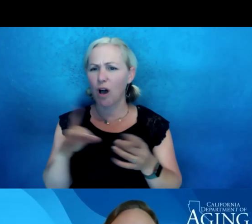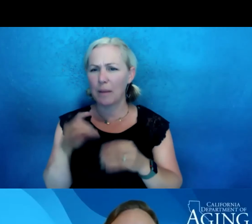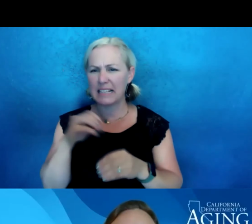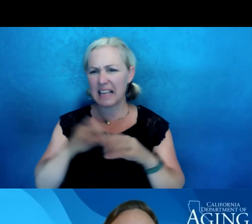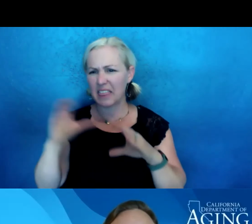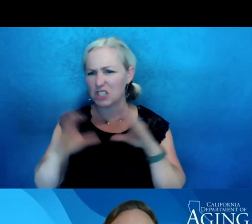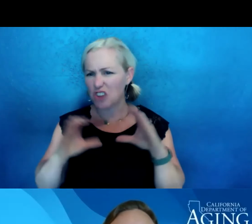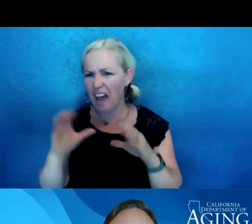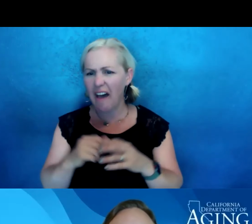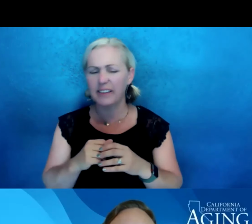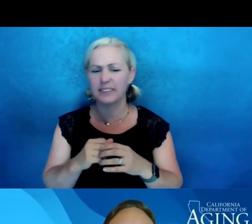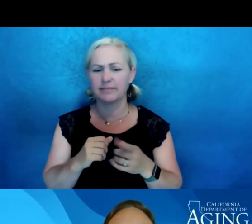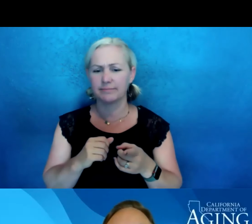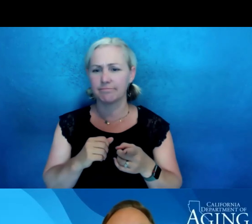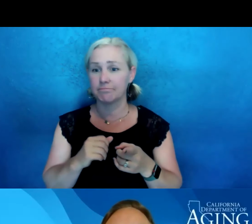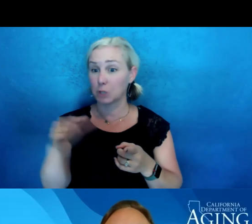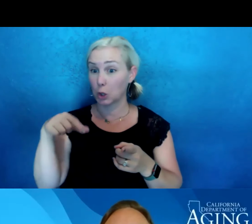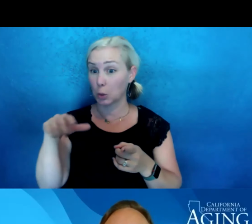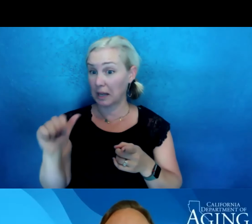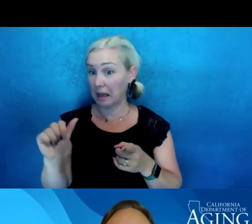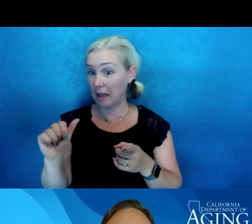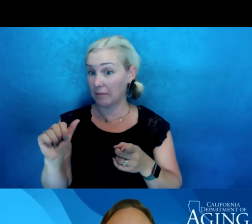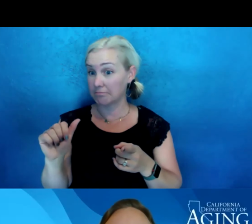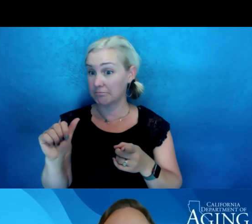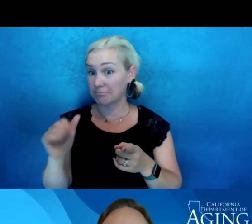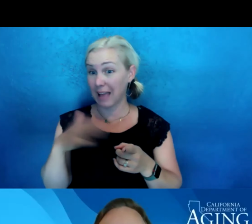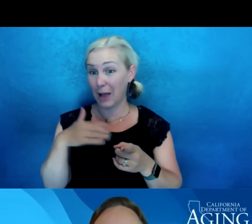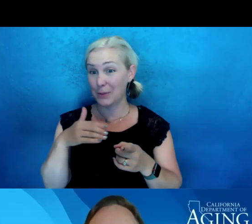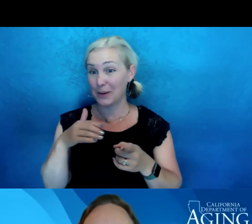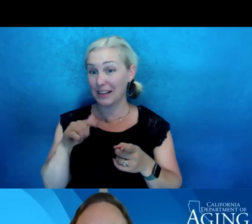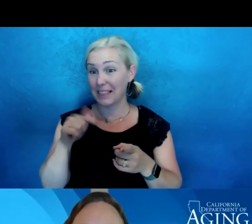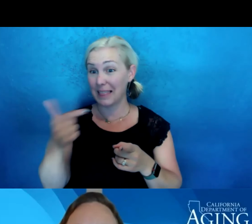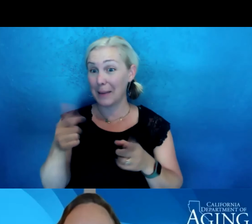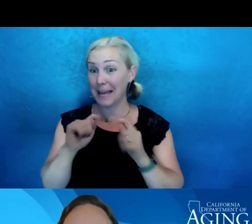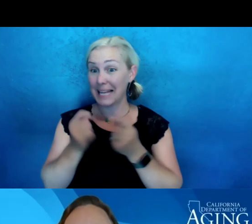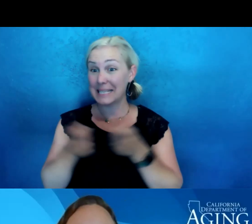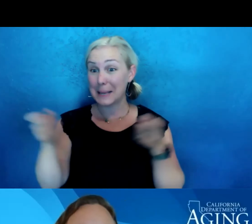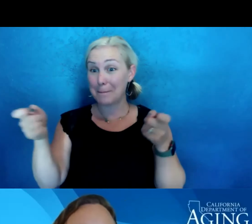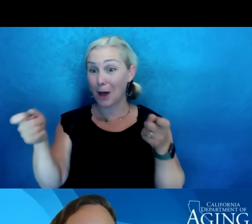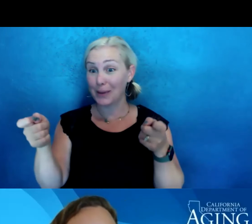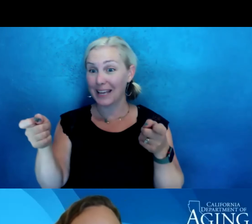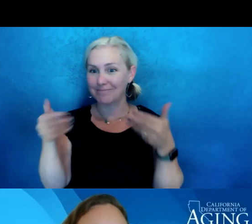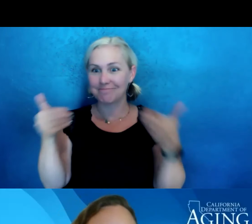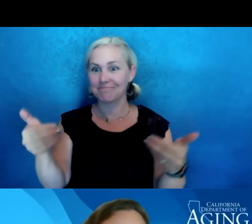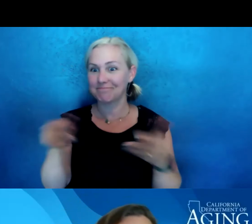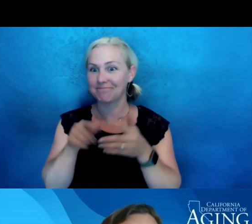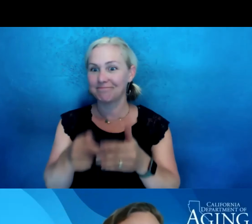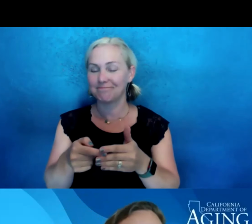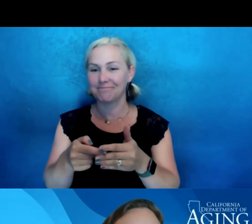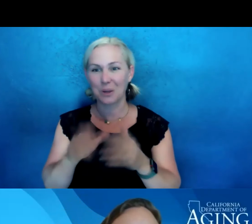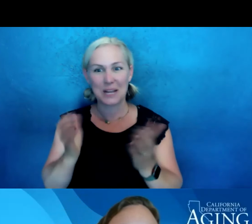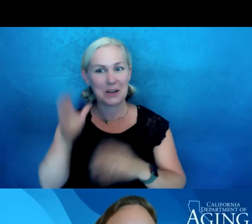and in the, I guess, the Q&A, and I will let my team moderate and facilitate, and we'll kick it off. Here